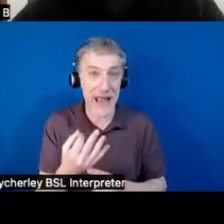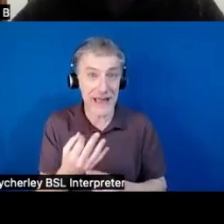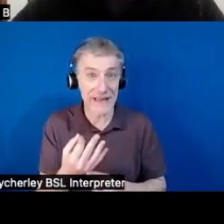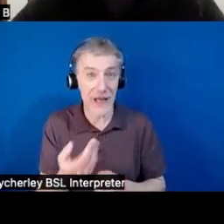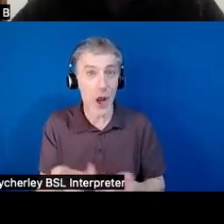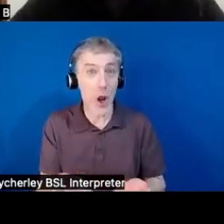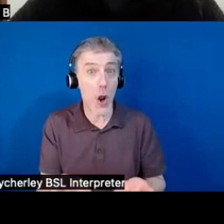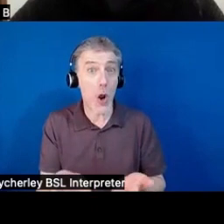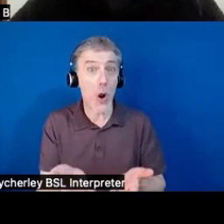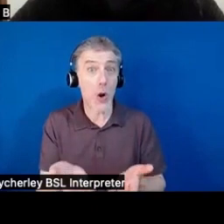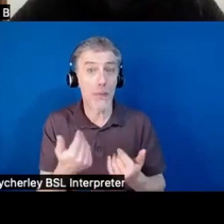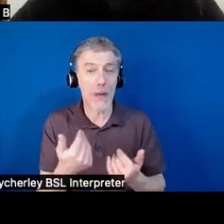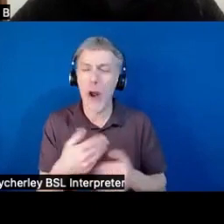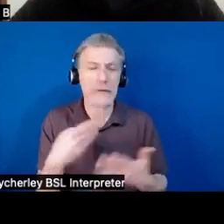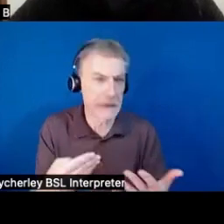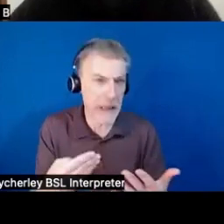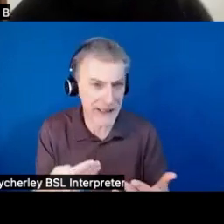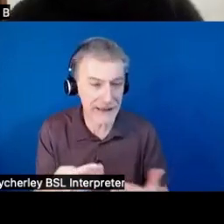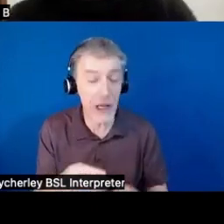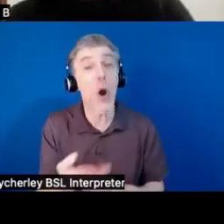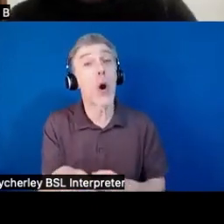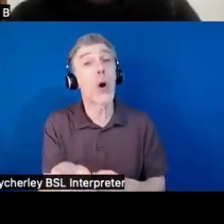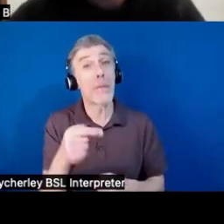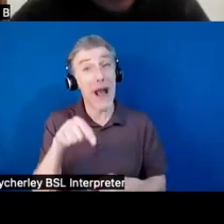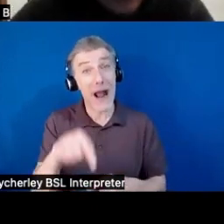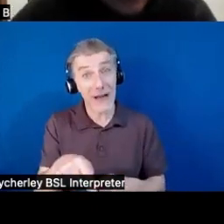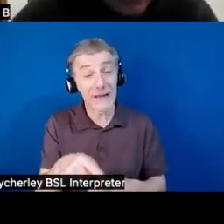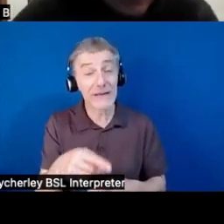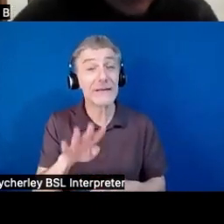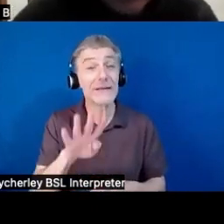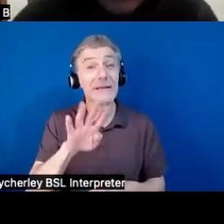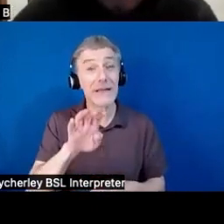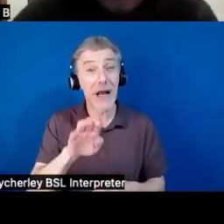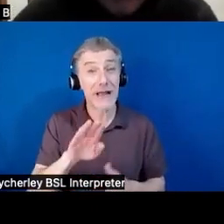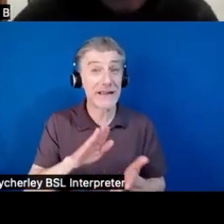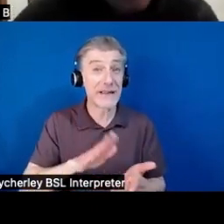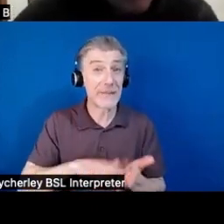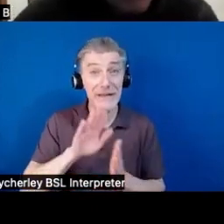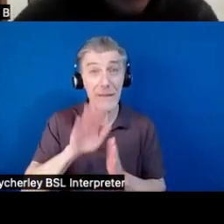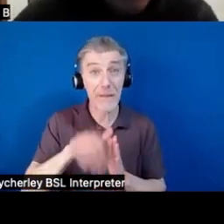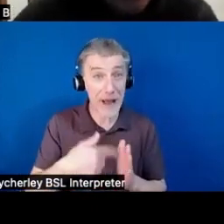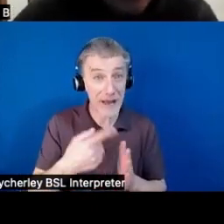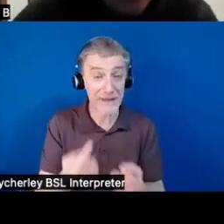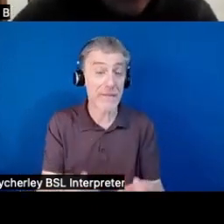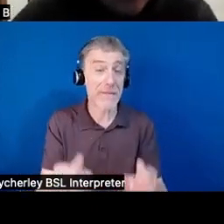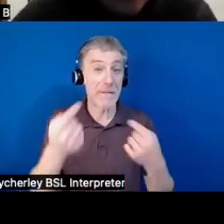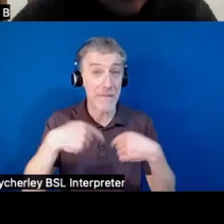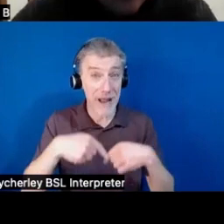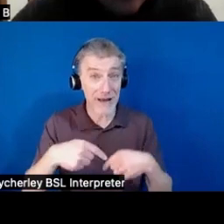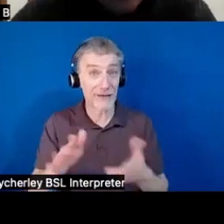gone to 19 minutes past. And yeah, happy writing.